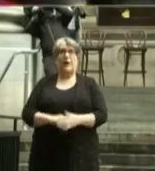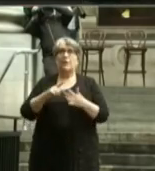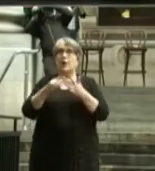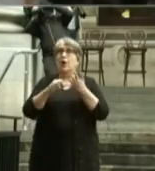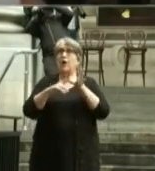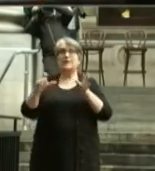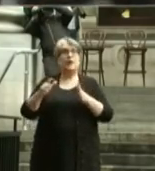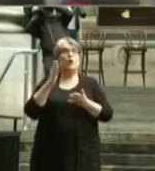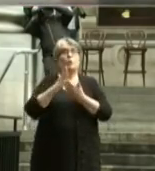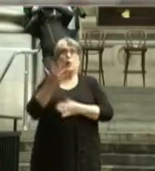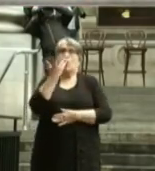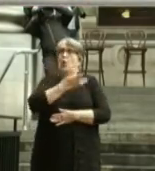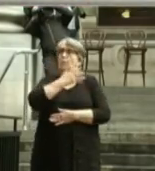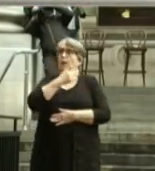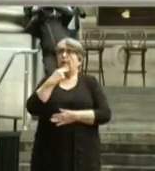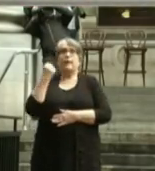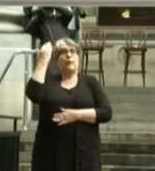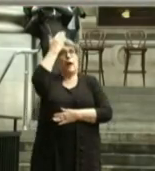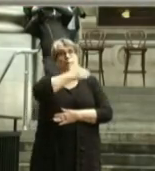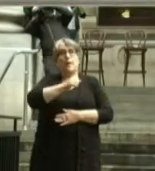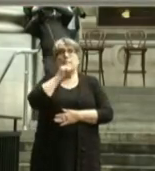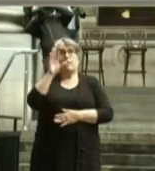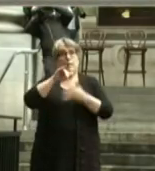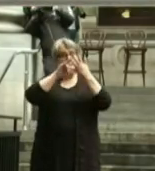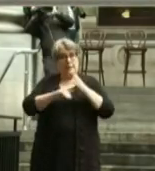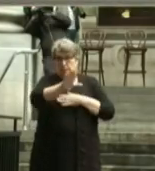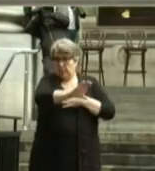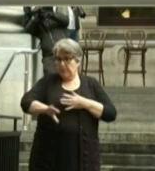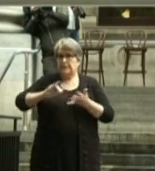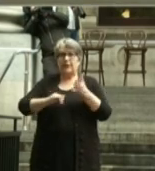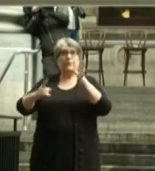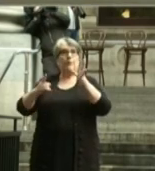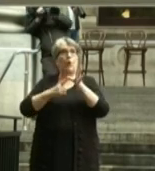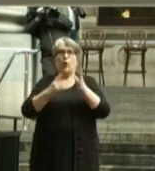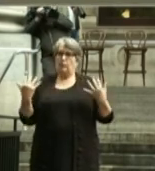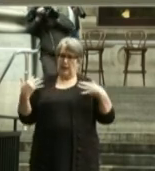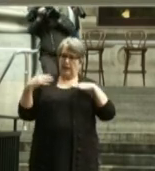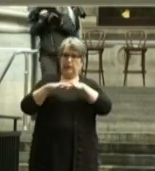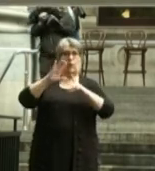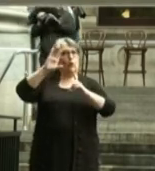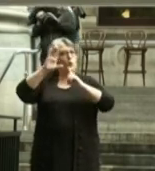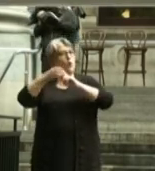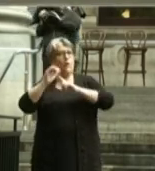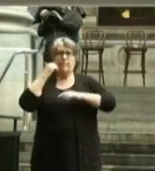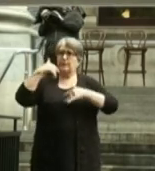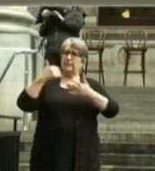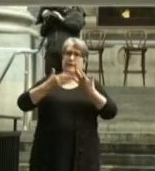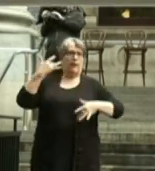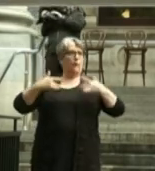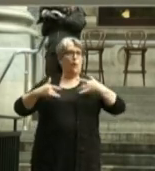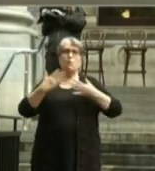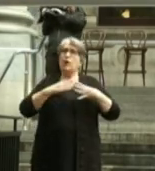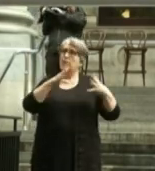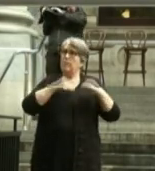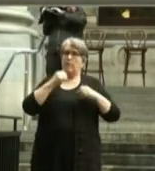Isaac is a proud Kaurna and Wurundjeri man who, through continual learning and practice, integrates culture through his everyday life and is